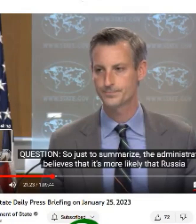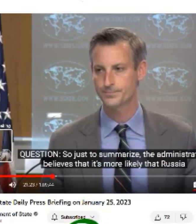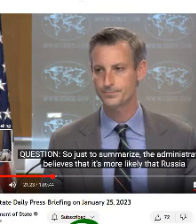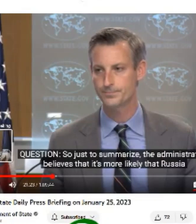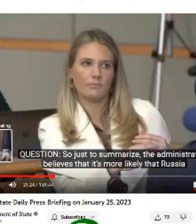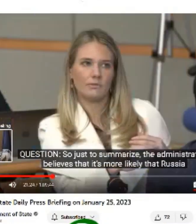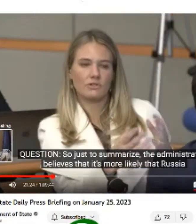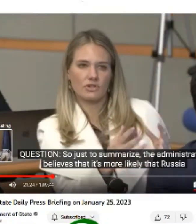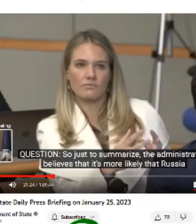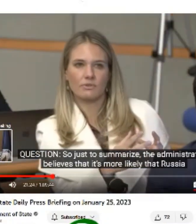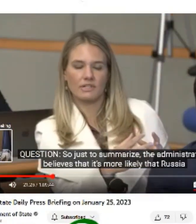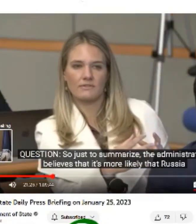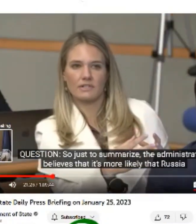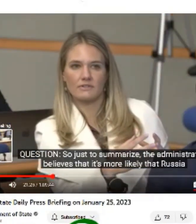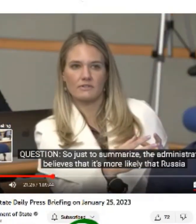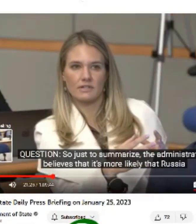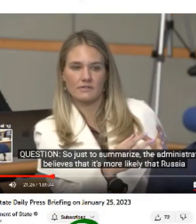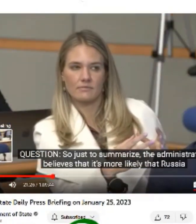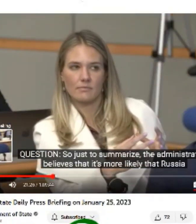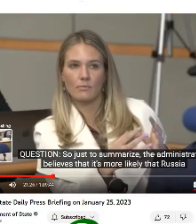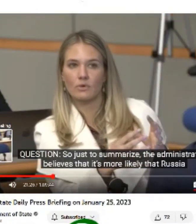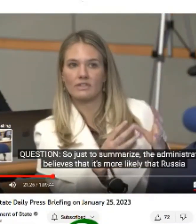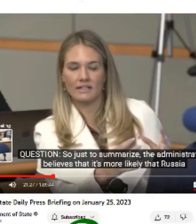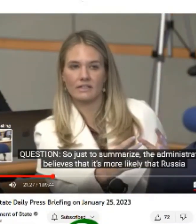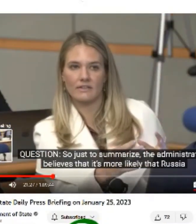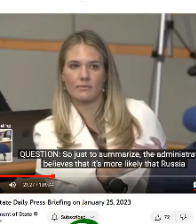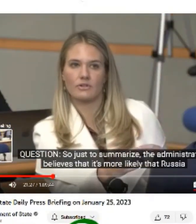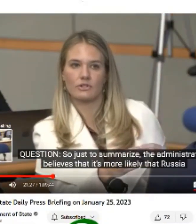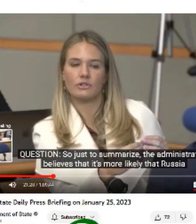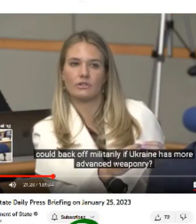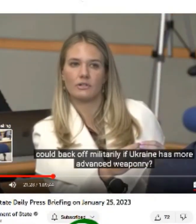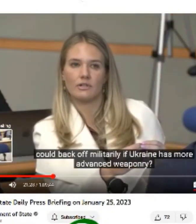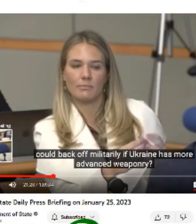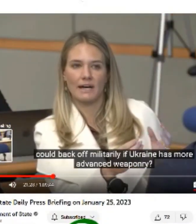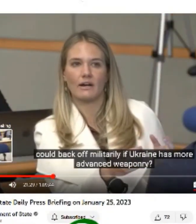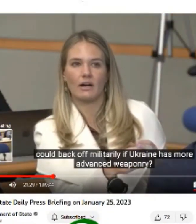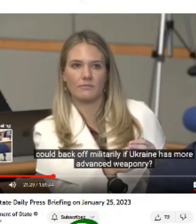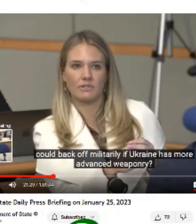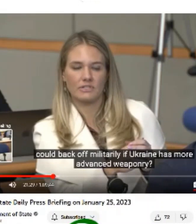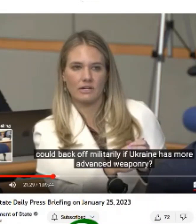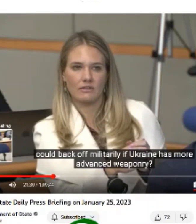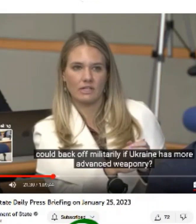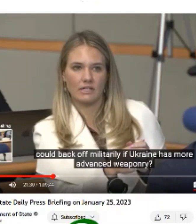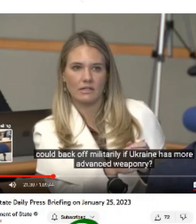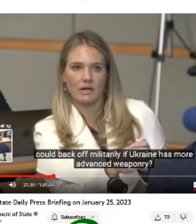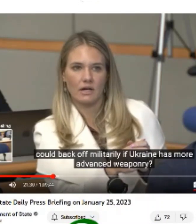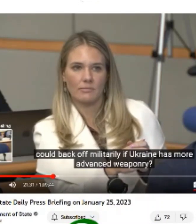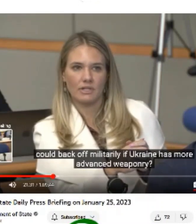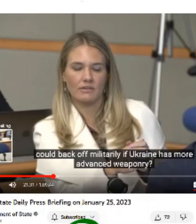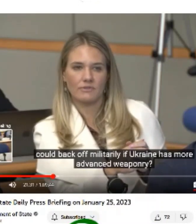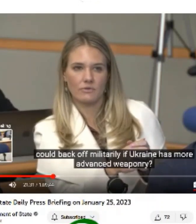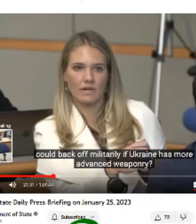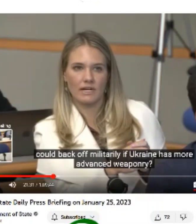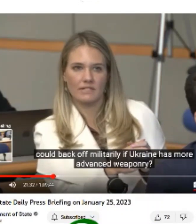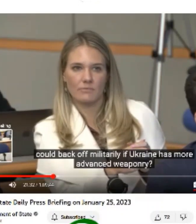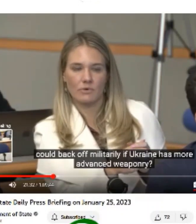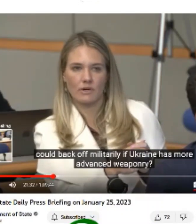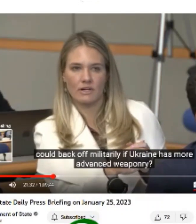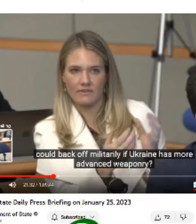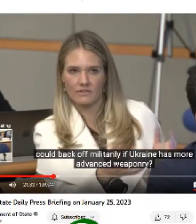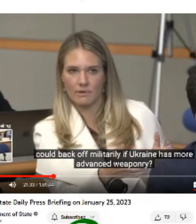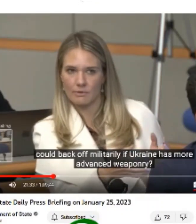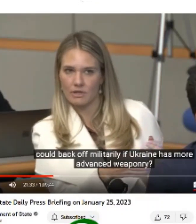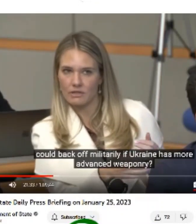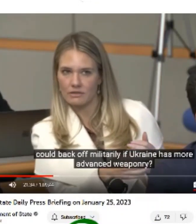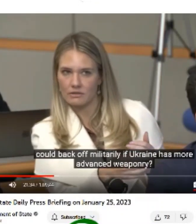summarize, the administration believes that it's more likely that Russia could back off militarily if Ukraine has more